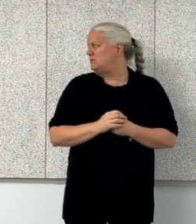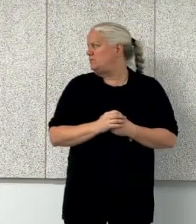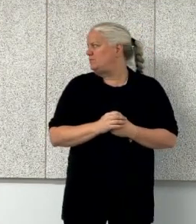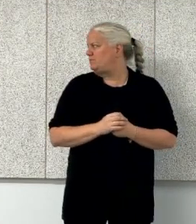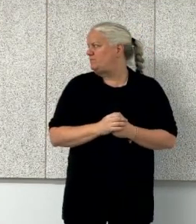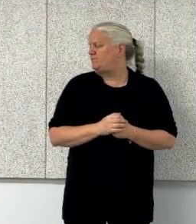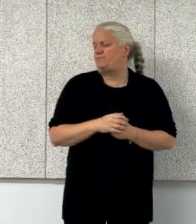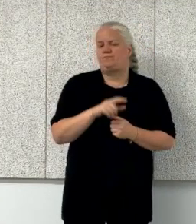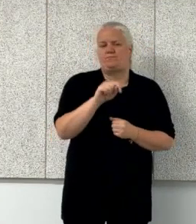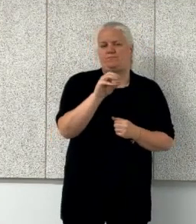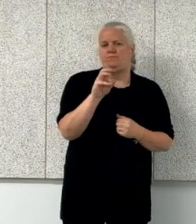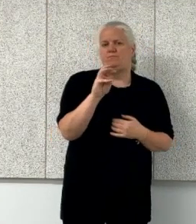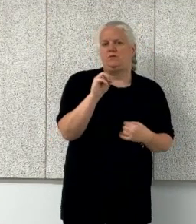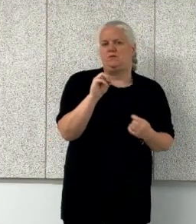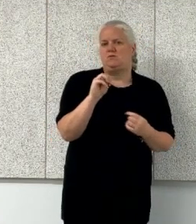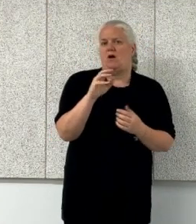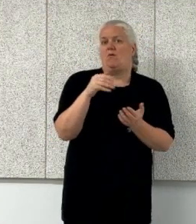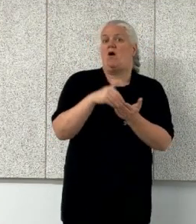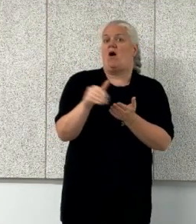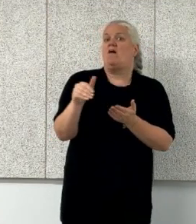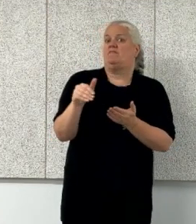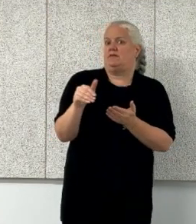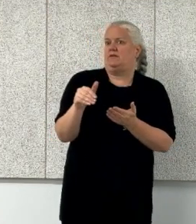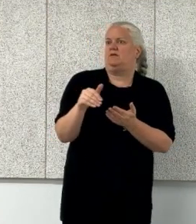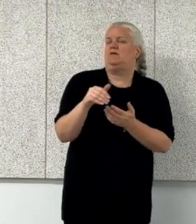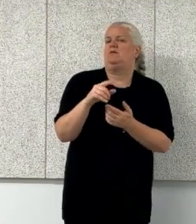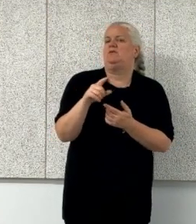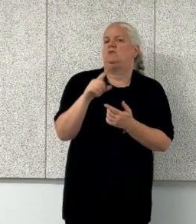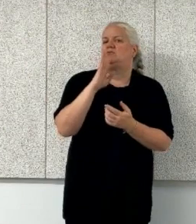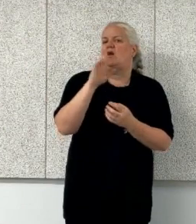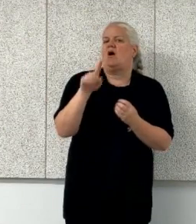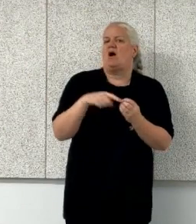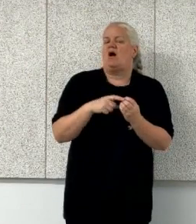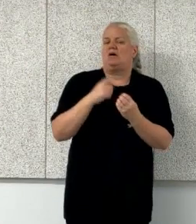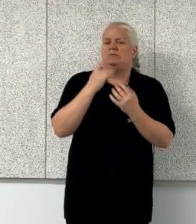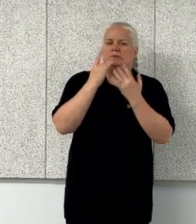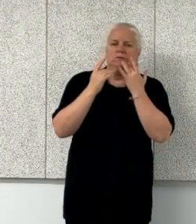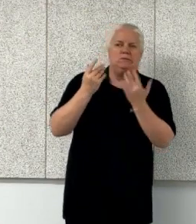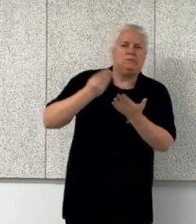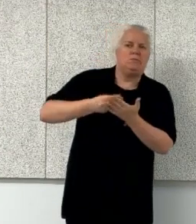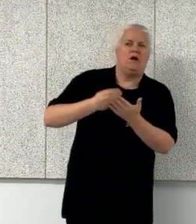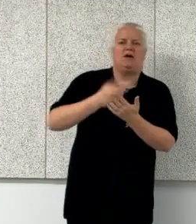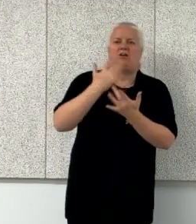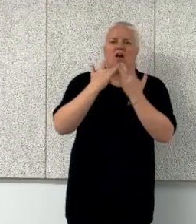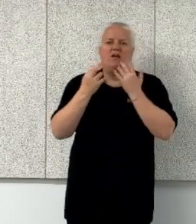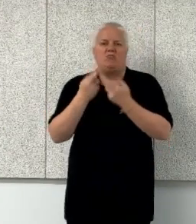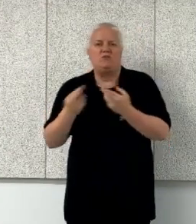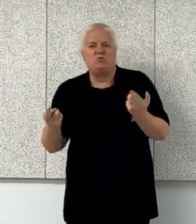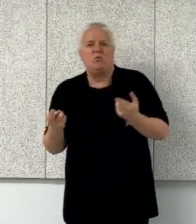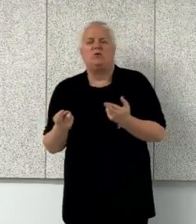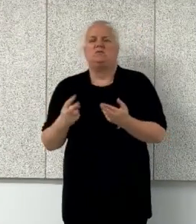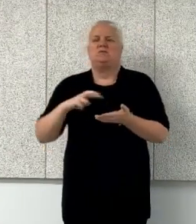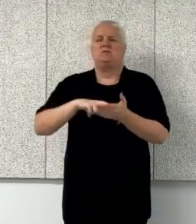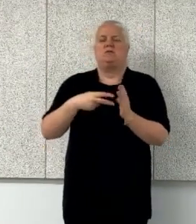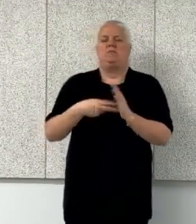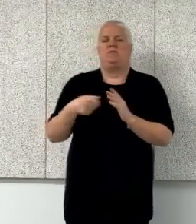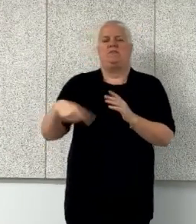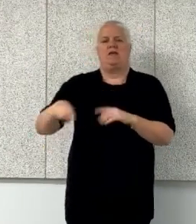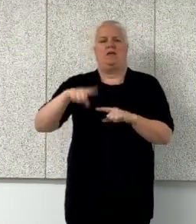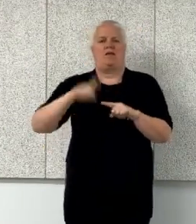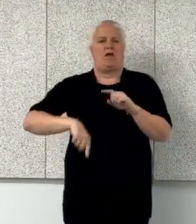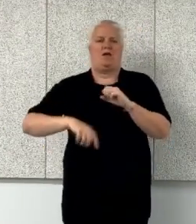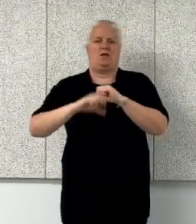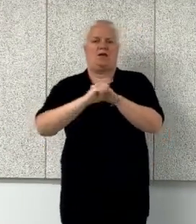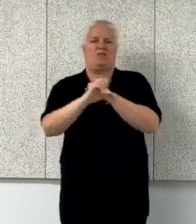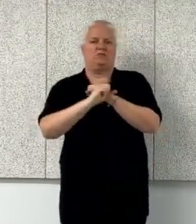small institutions all the time, so often when we talk about the under-resourcing and under-capitalizing of institutions, we're talking about the inability to advertise enough.